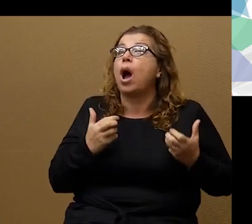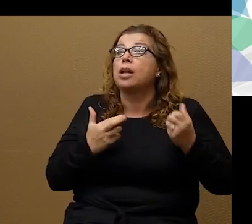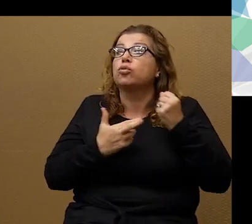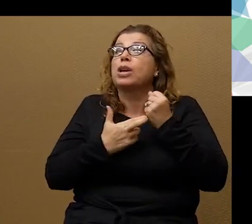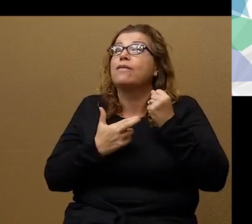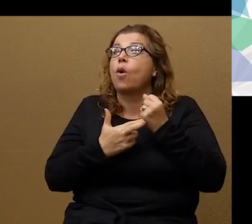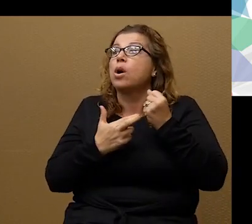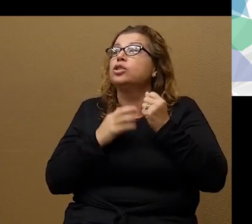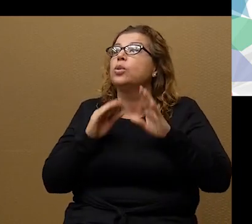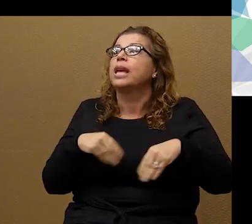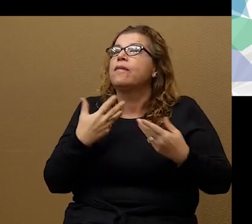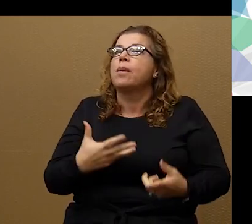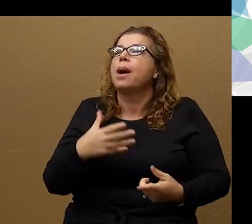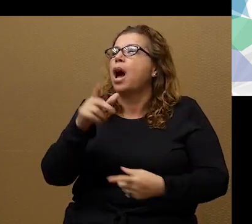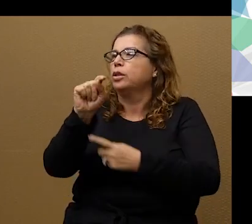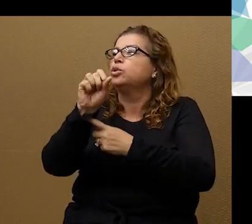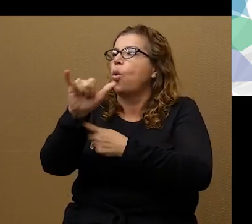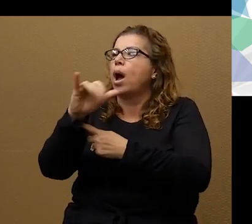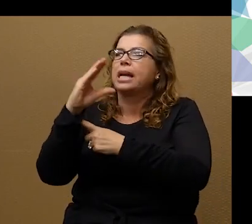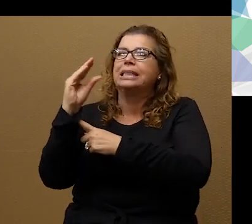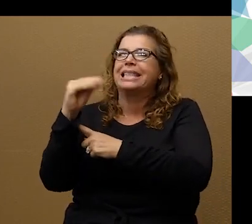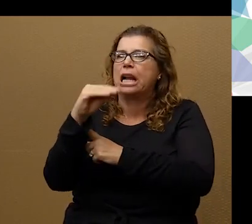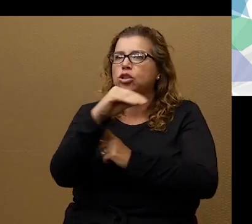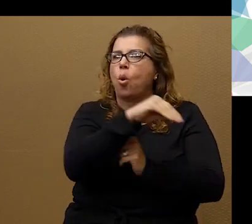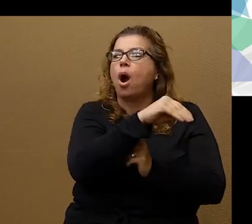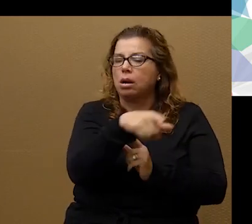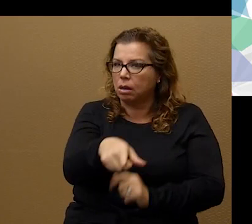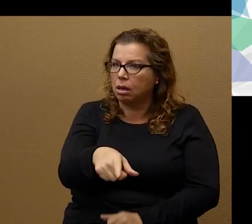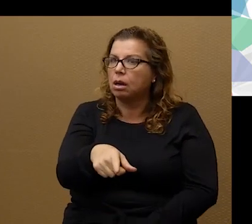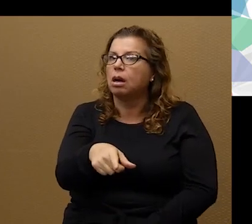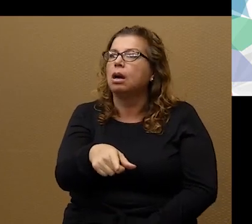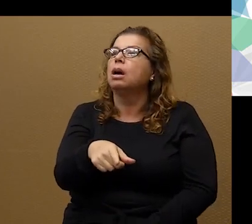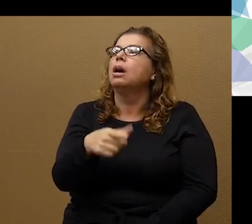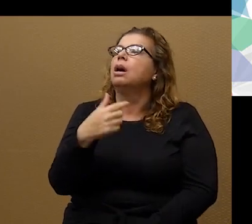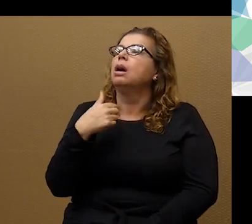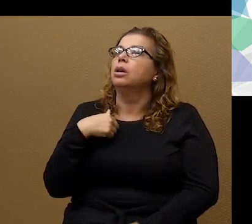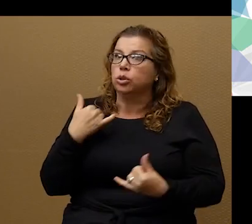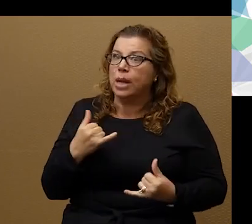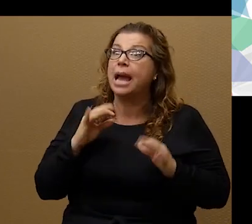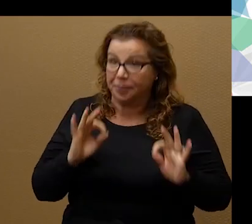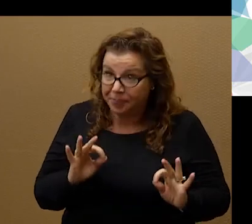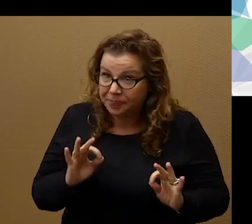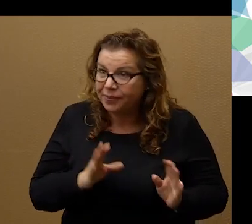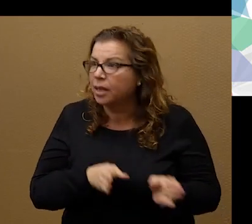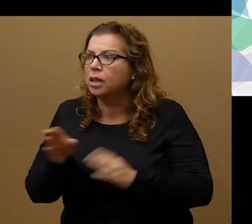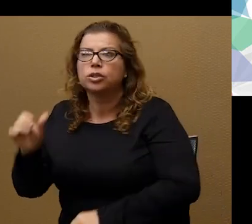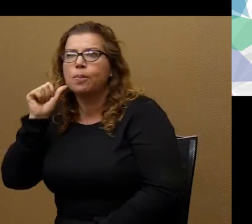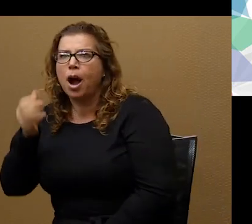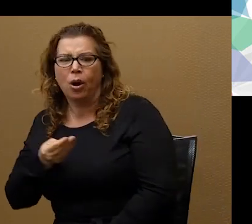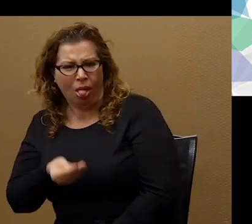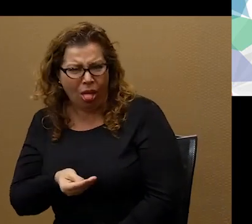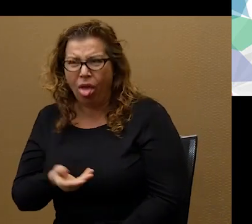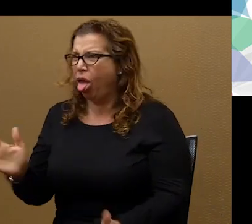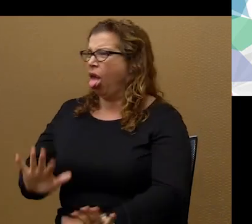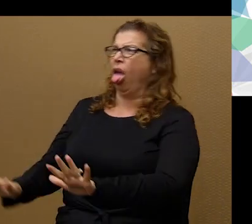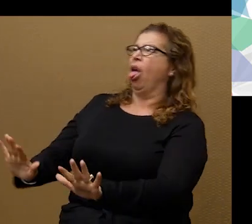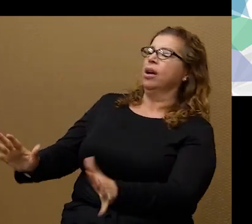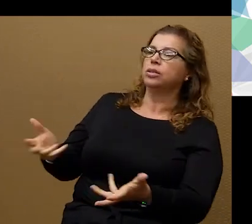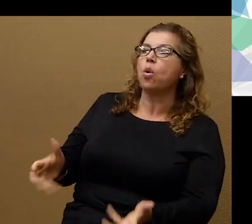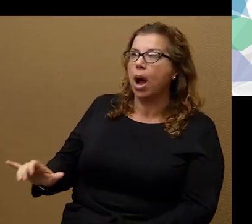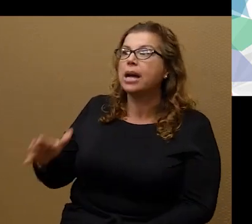for. Ask the student, if they have enough language, ask them, what would you like to play with during your sensory time?